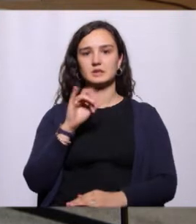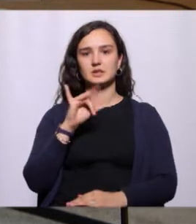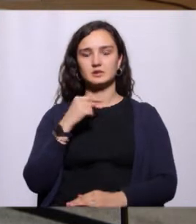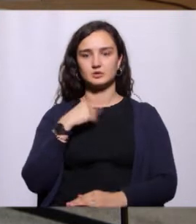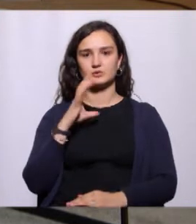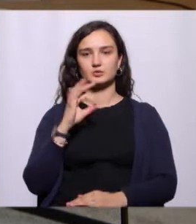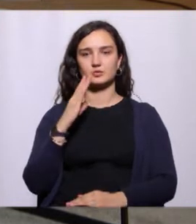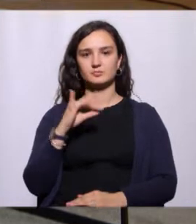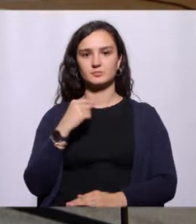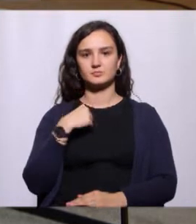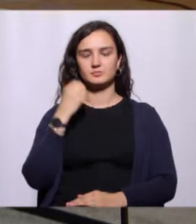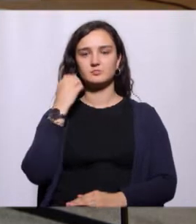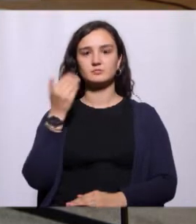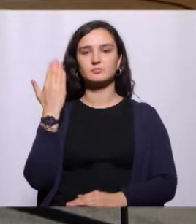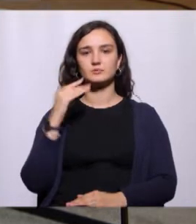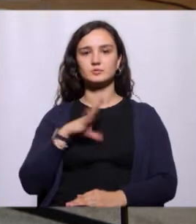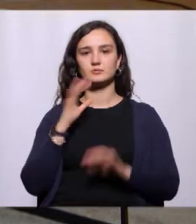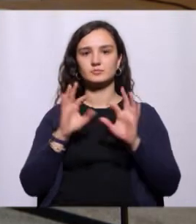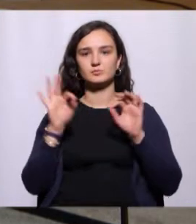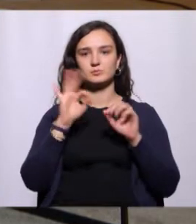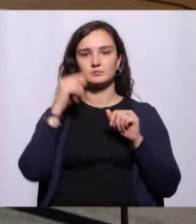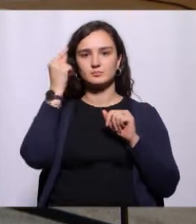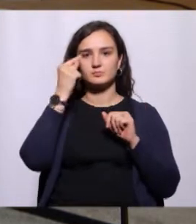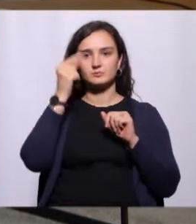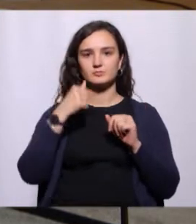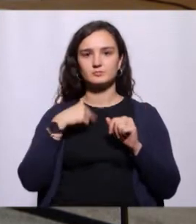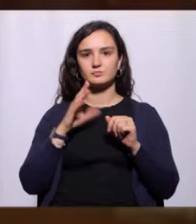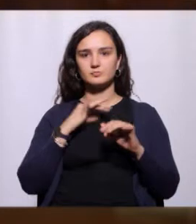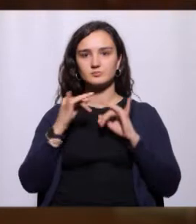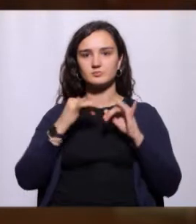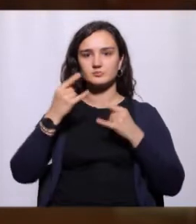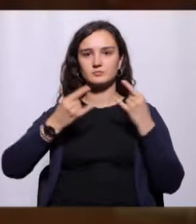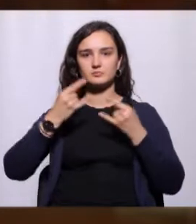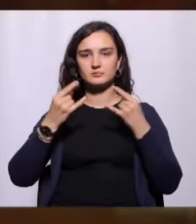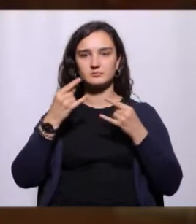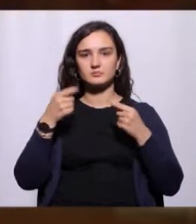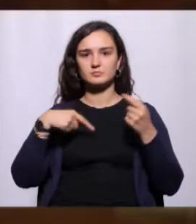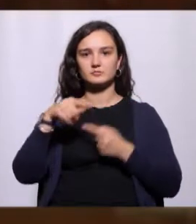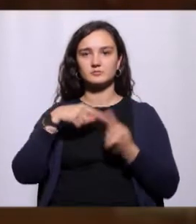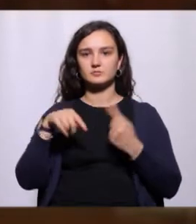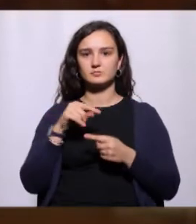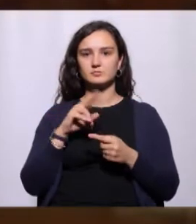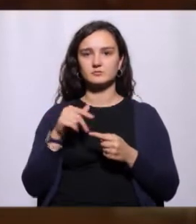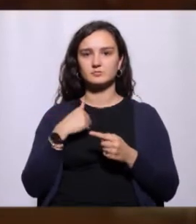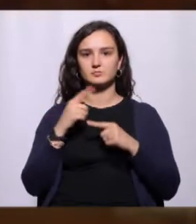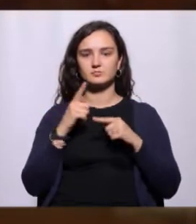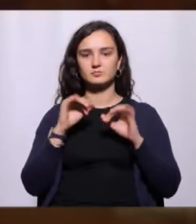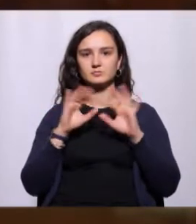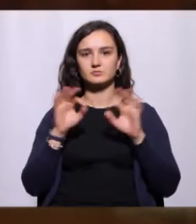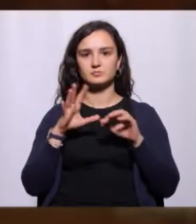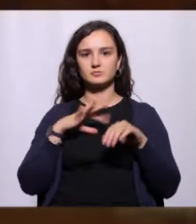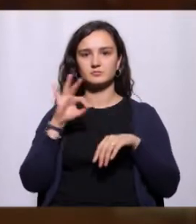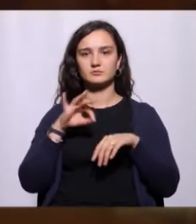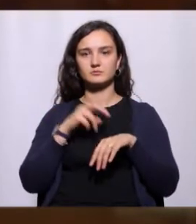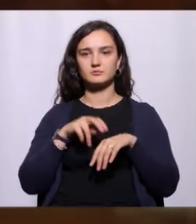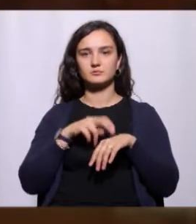Miss Sophie. Previously, we have talked about psychology, we have discussed media, business, and we even talked about